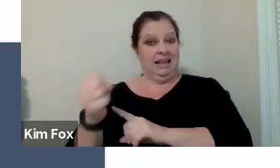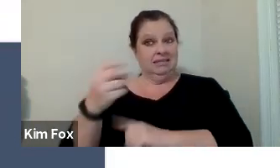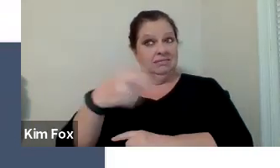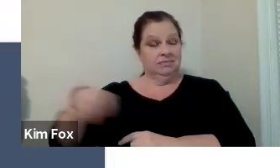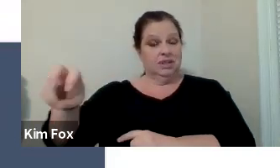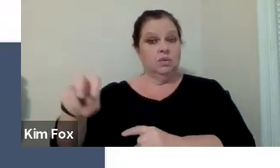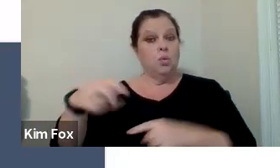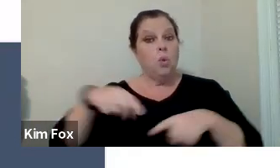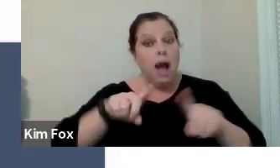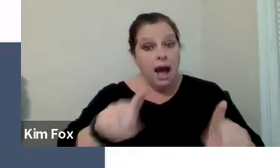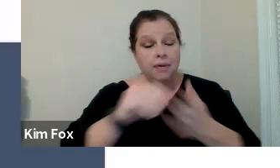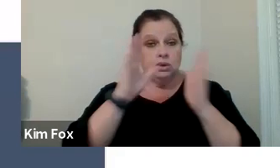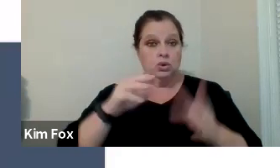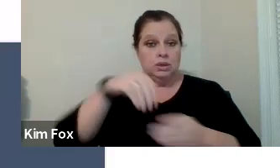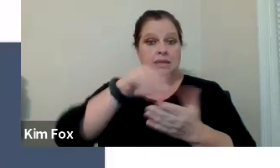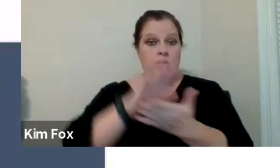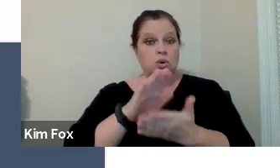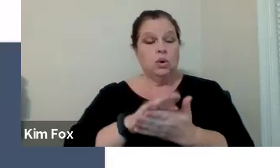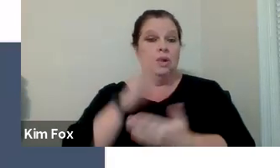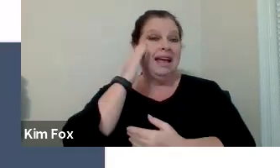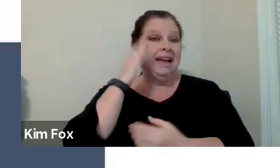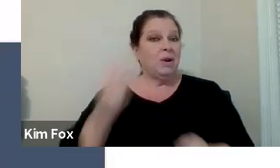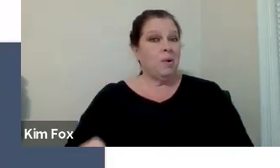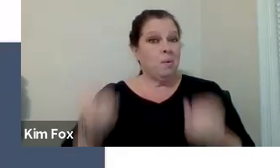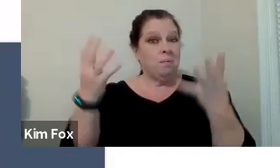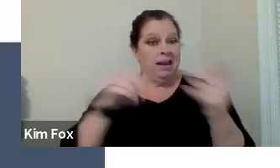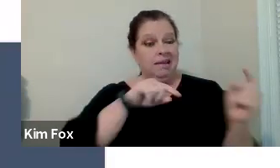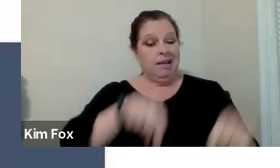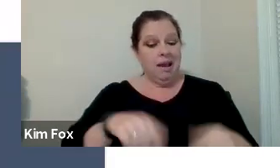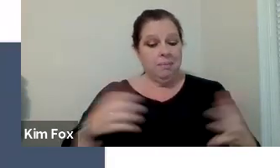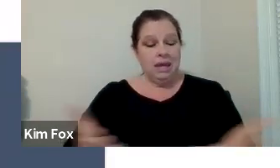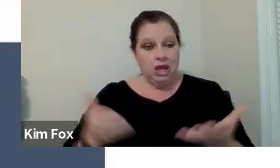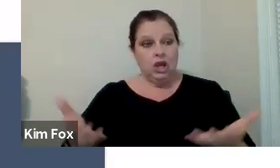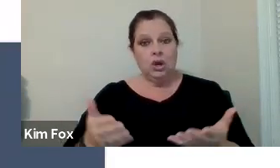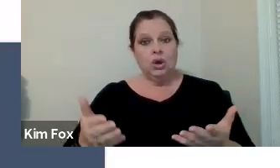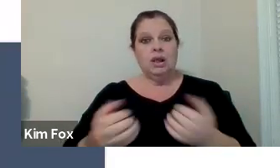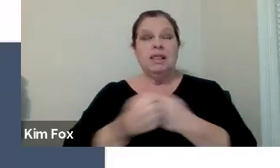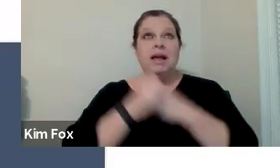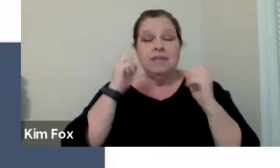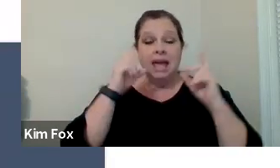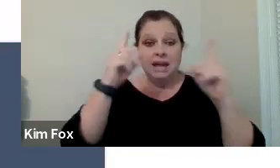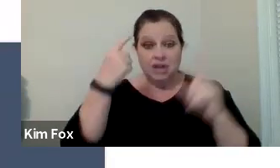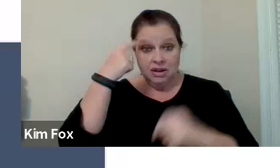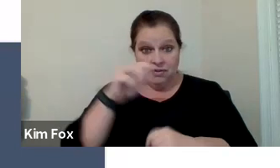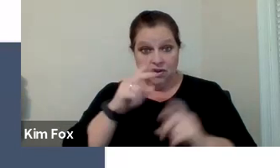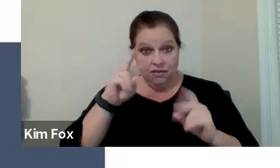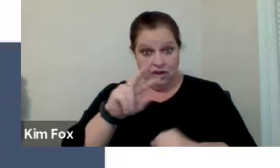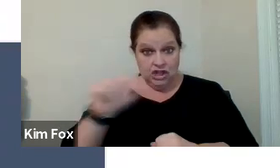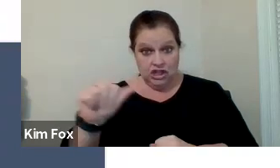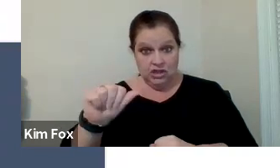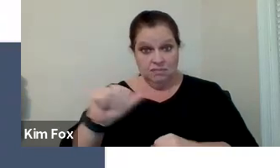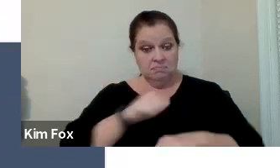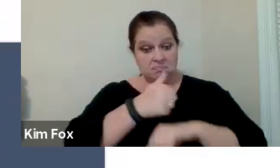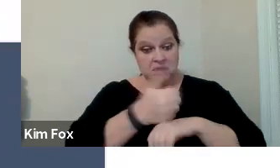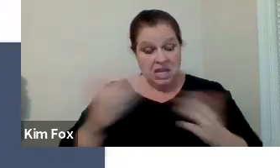school. So I know many come here, they love the education for Virginia. They're stationed here, their high